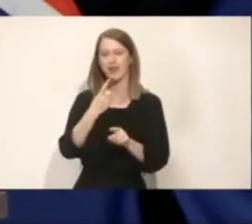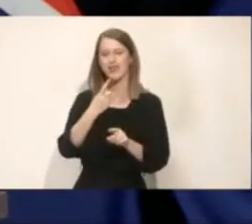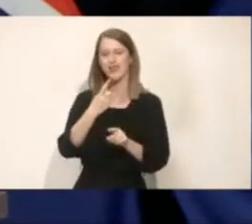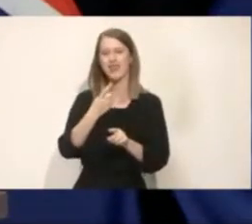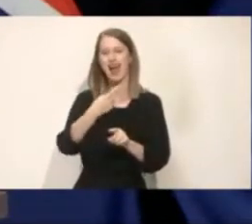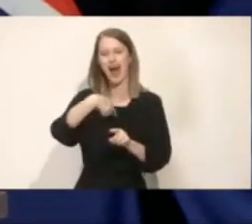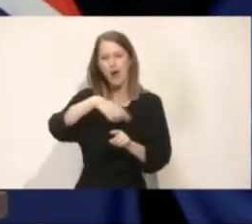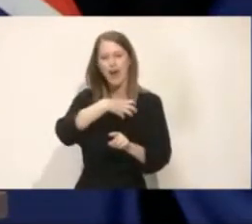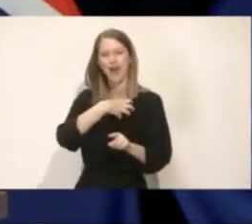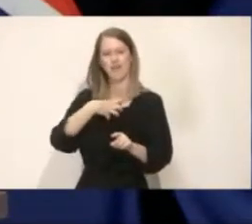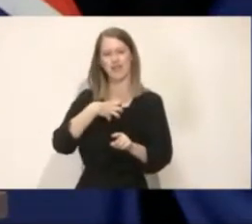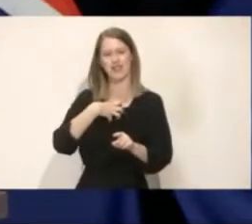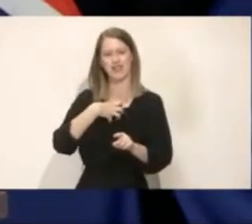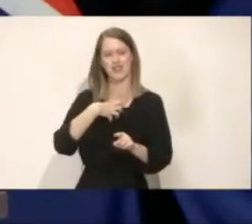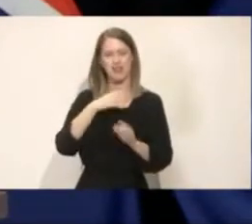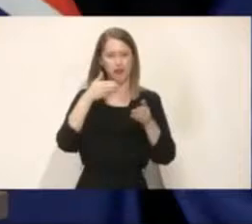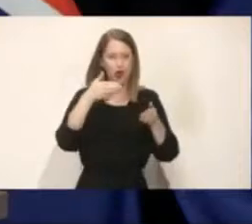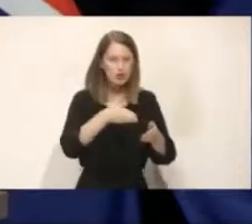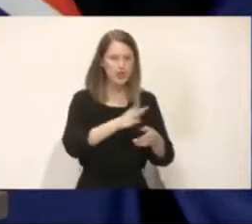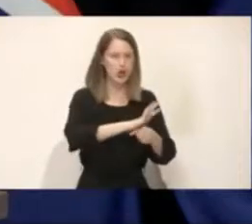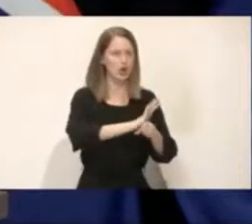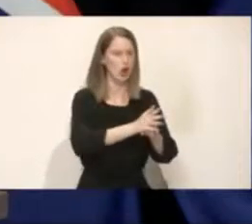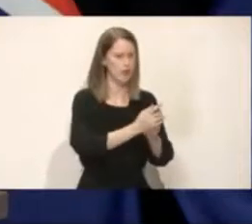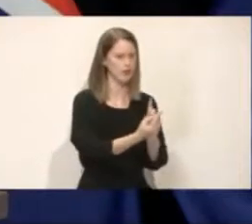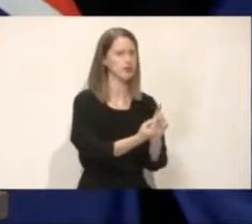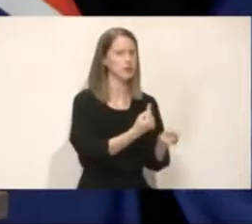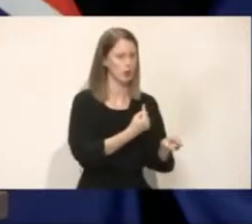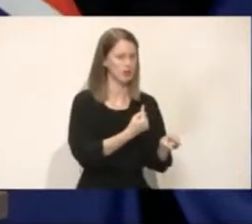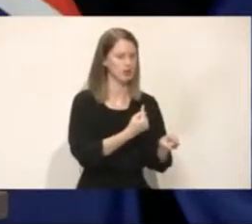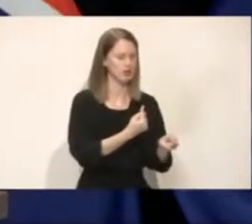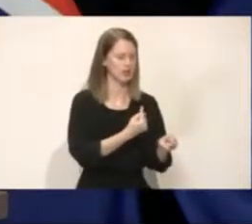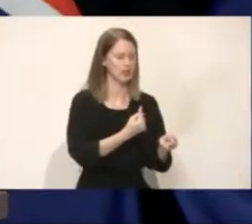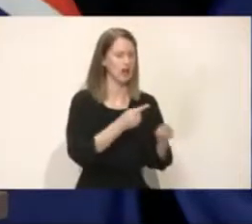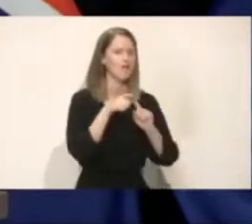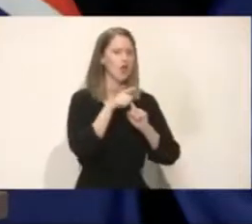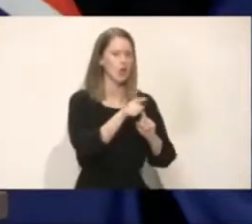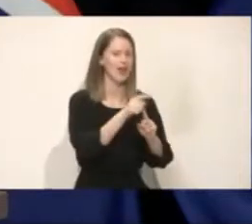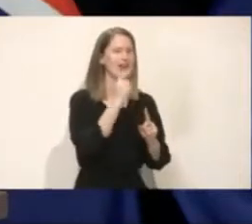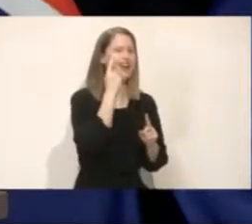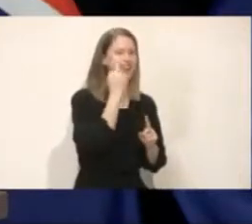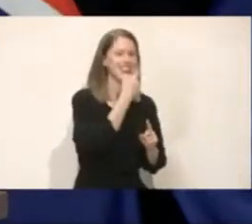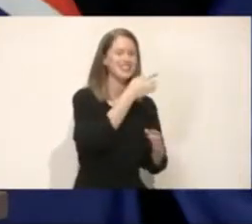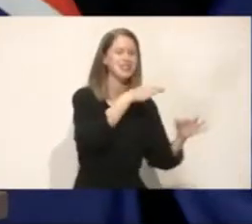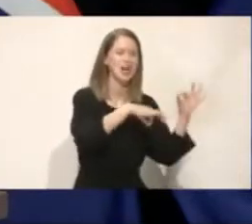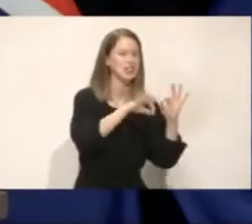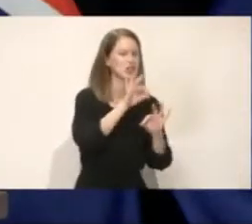of maintaining our COVID response, and it's been based on evidence and science rather than politics.